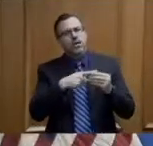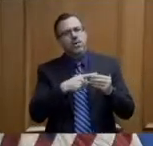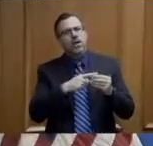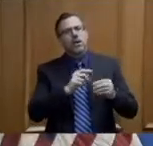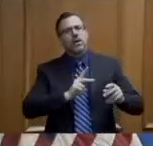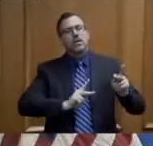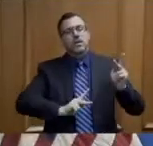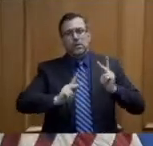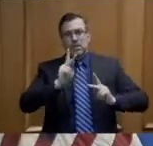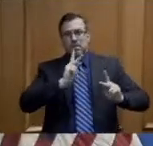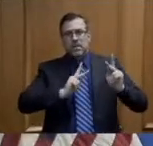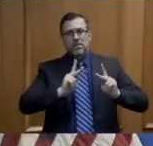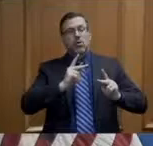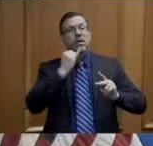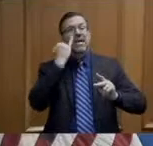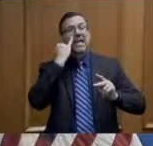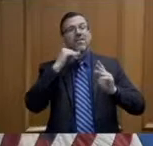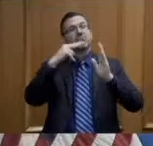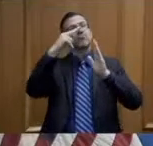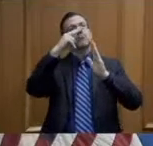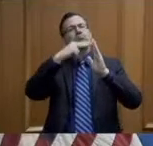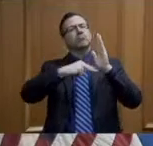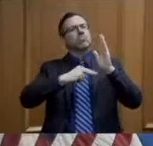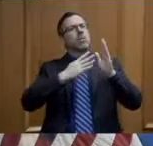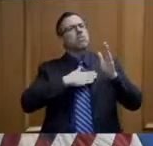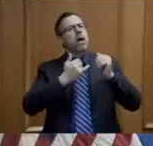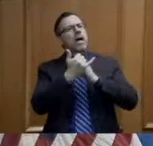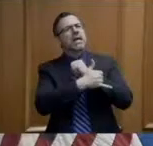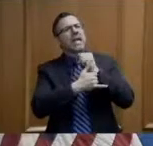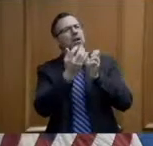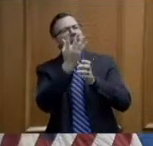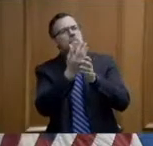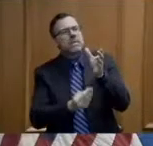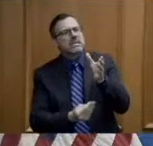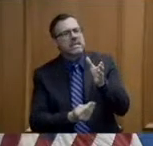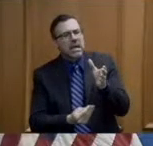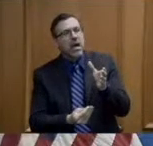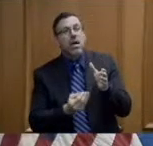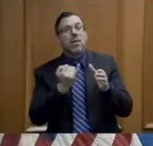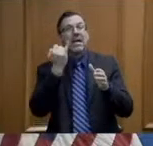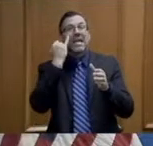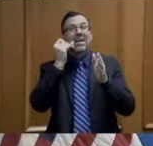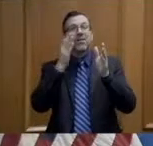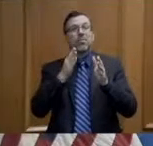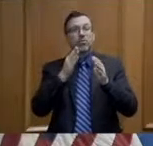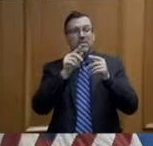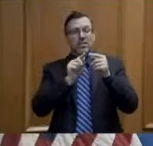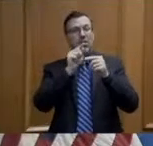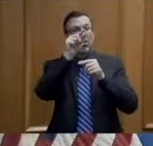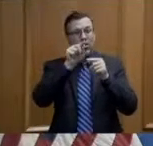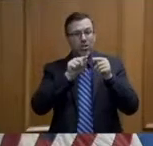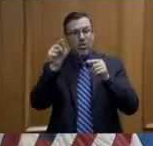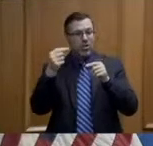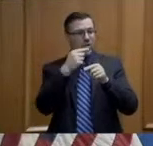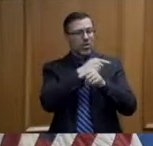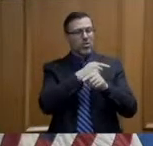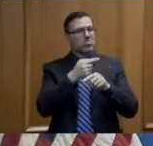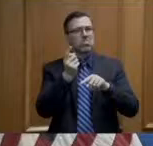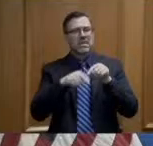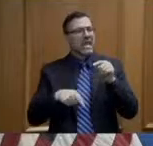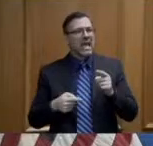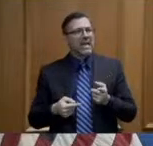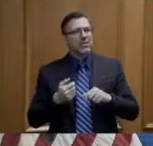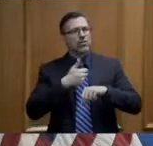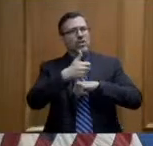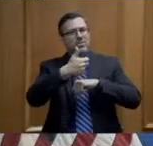see their counties on the website, they can go to another county and get tested. The reality is that in Shelby, Davidson counties, a lot of people might have